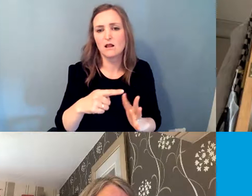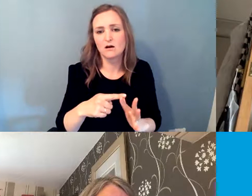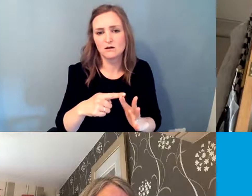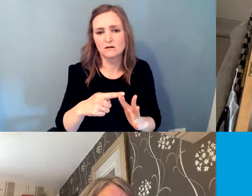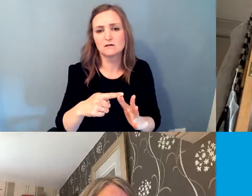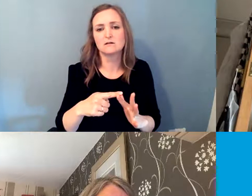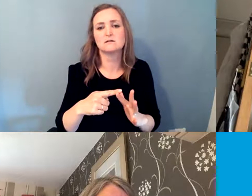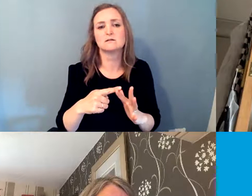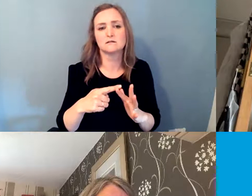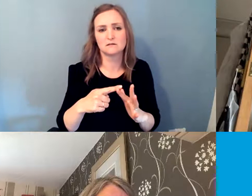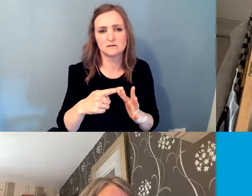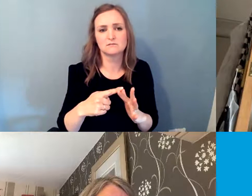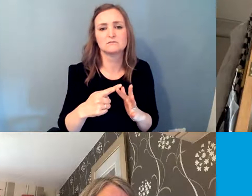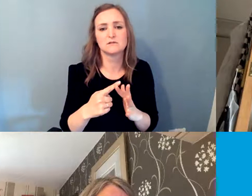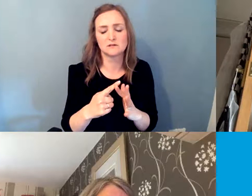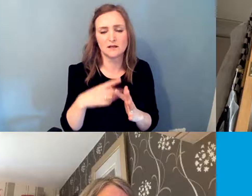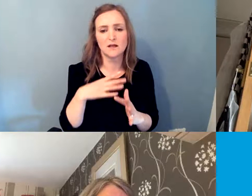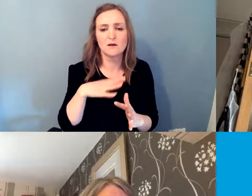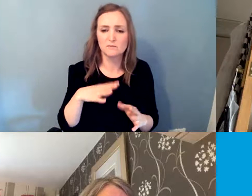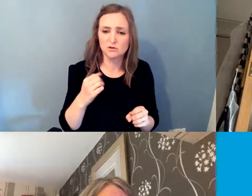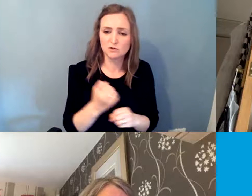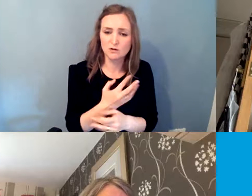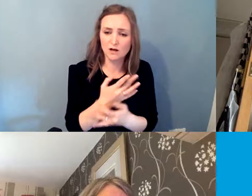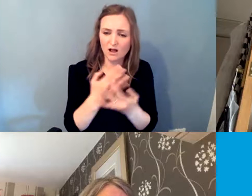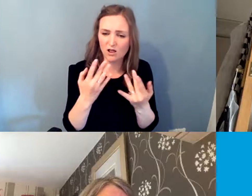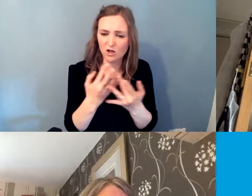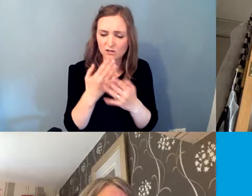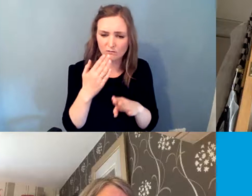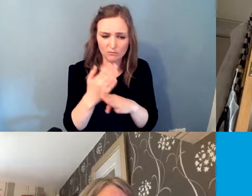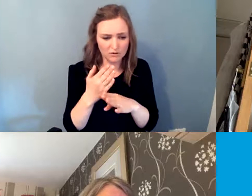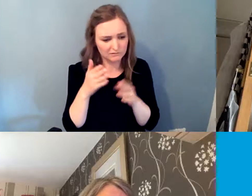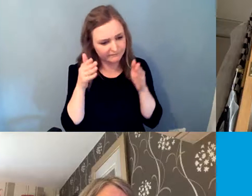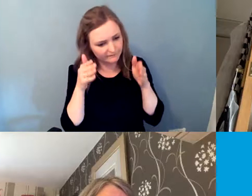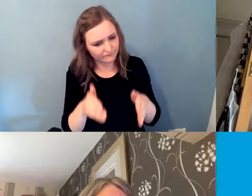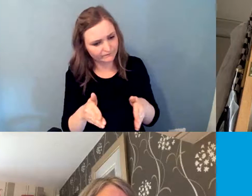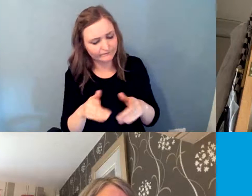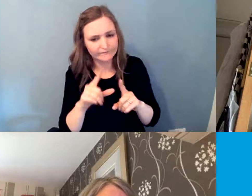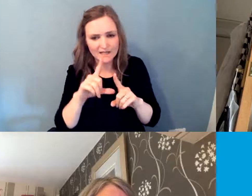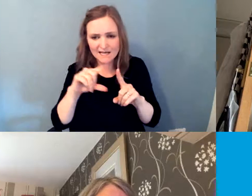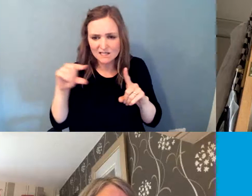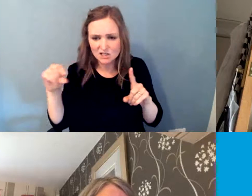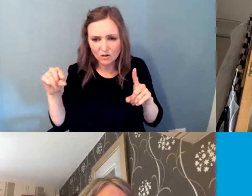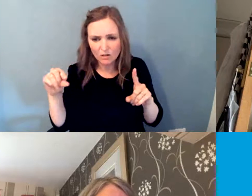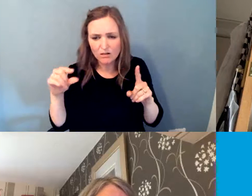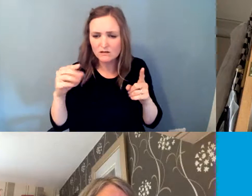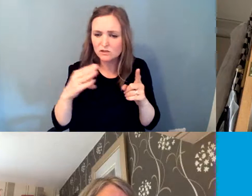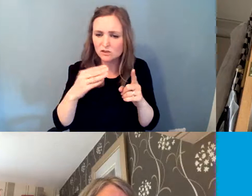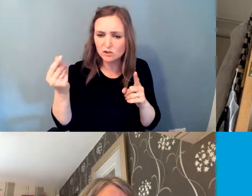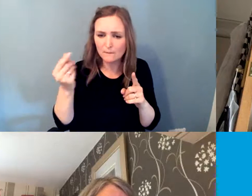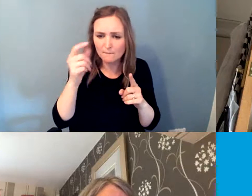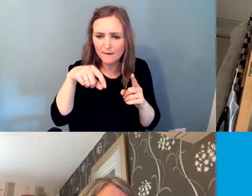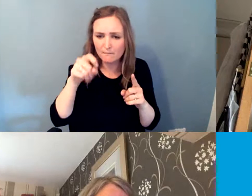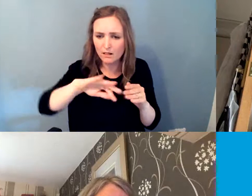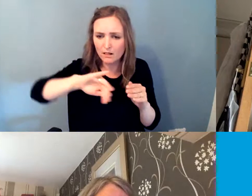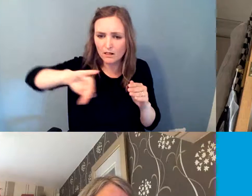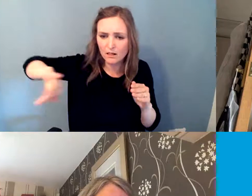exclusion, and you know, they're building that into their future strategy. So maybe it'd be really good to get them to, you know, as a future